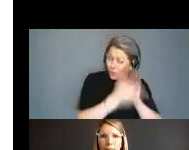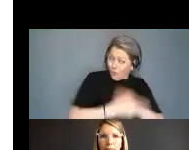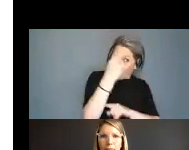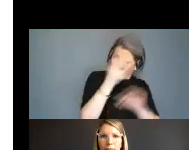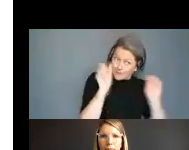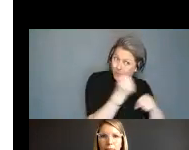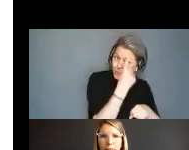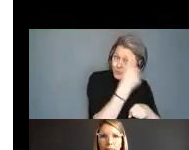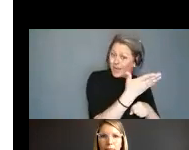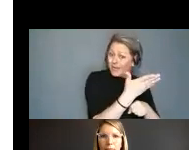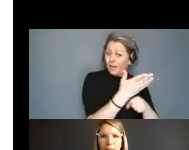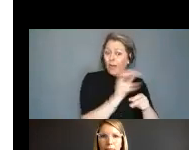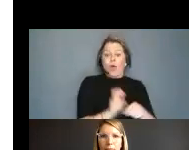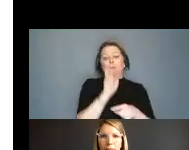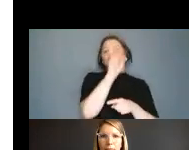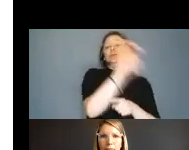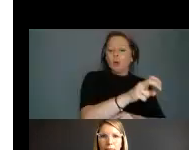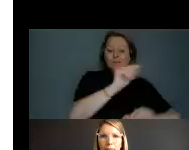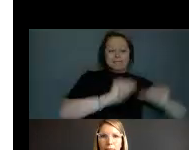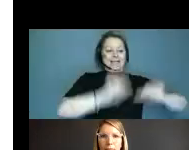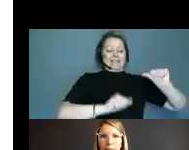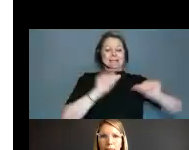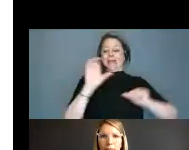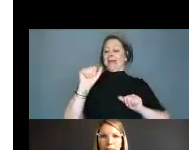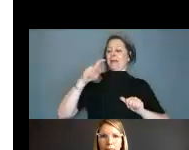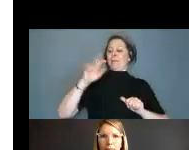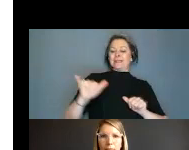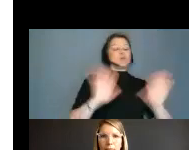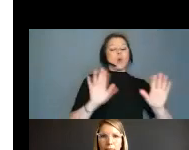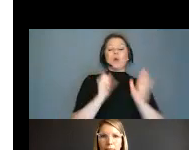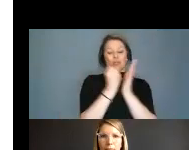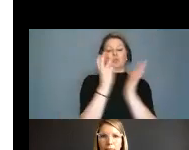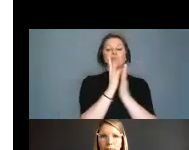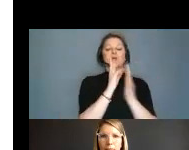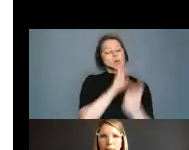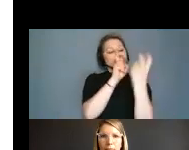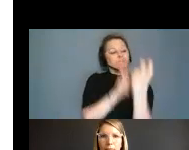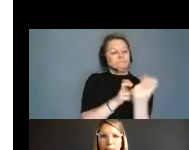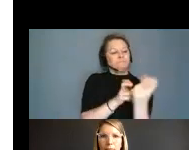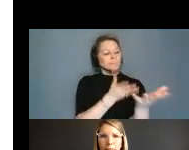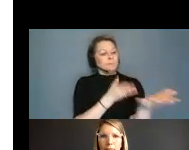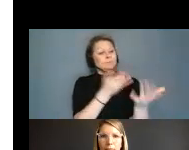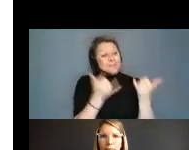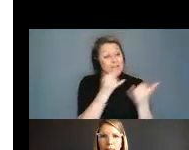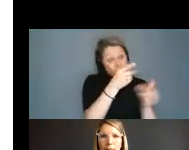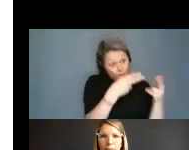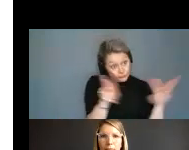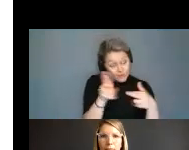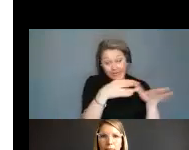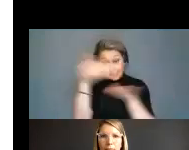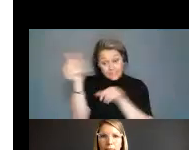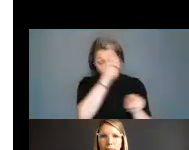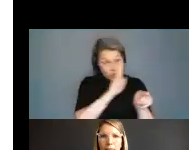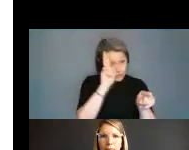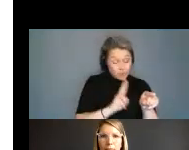But before we jump to assessing their capacity, the social worker may go talk to them and say, well, Steve, you're getting ready to go home now. Everyone's